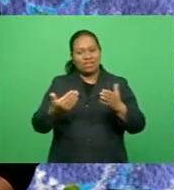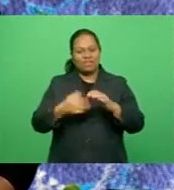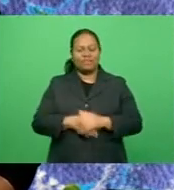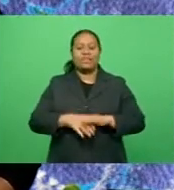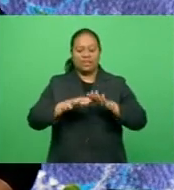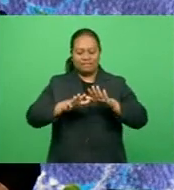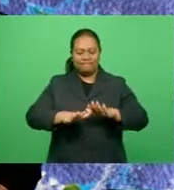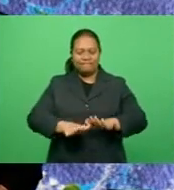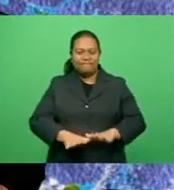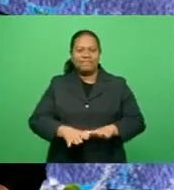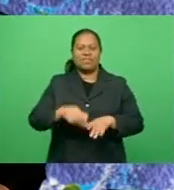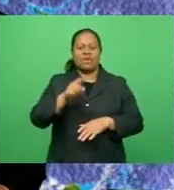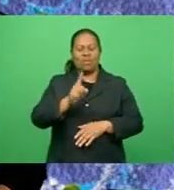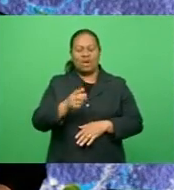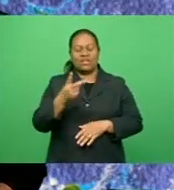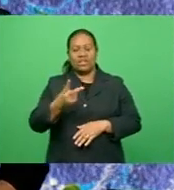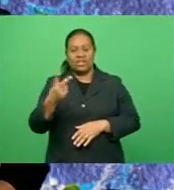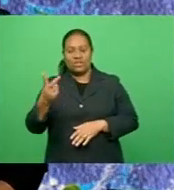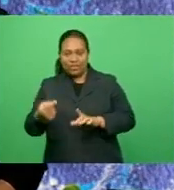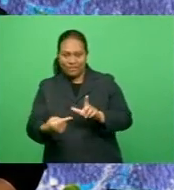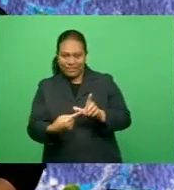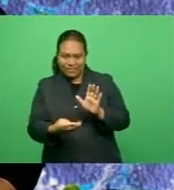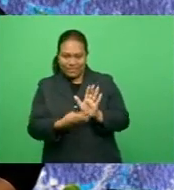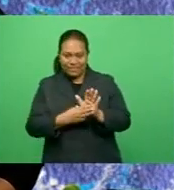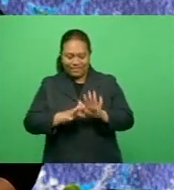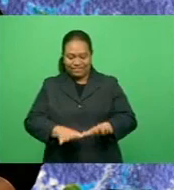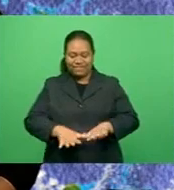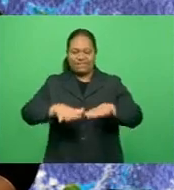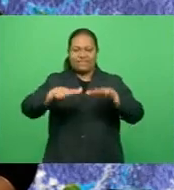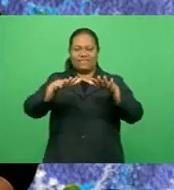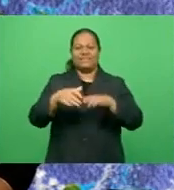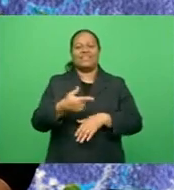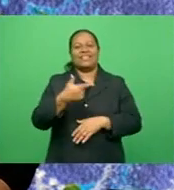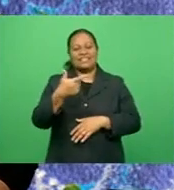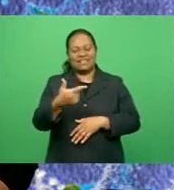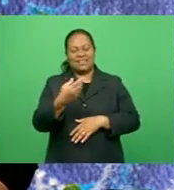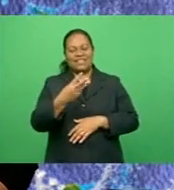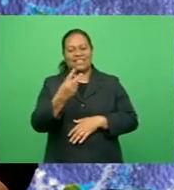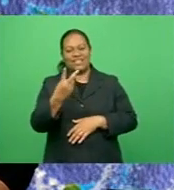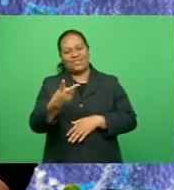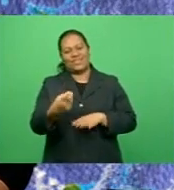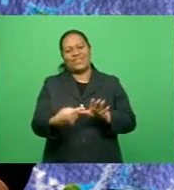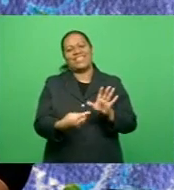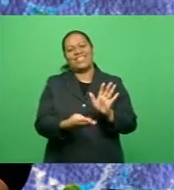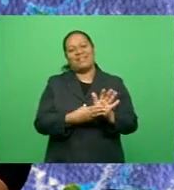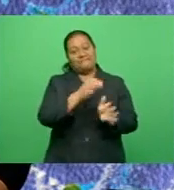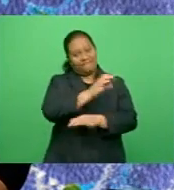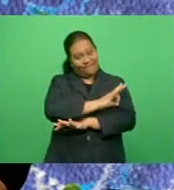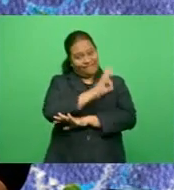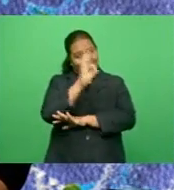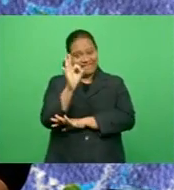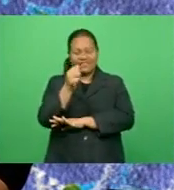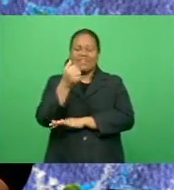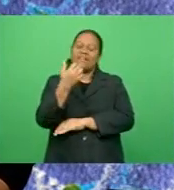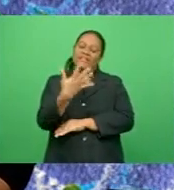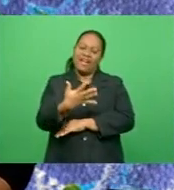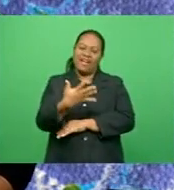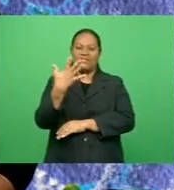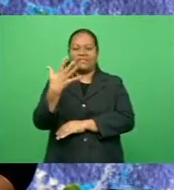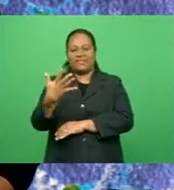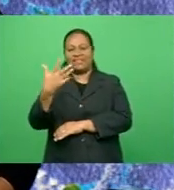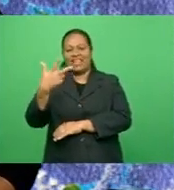low tide at 1:22 a.m. with high tide at 7:32 a.m. Sunrise will be at